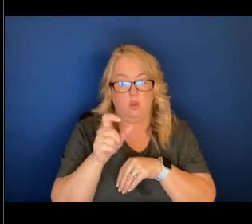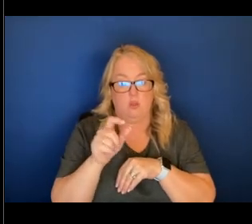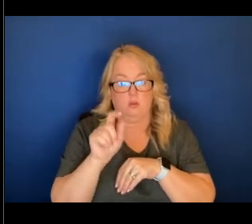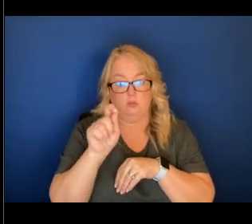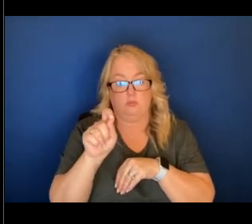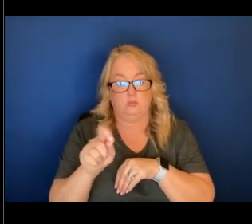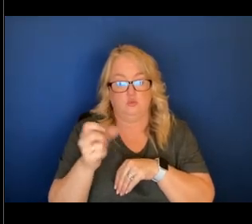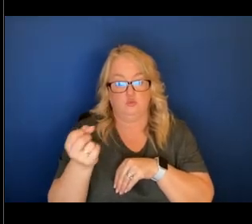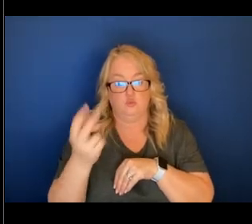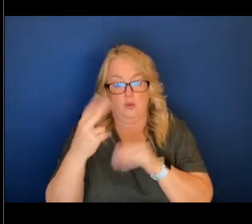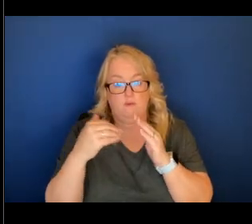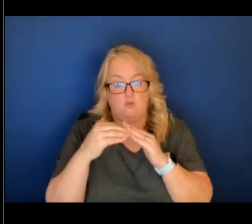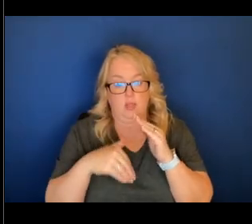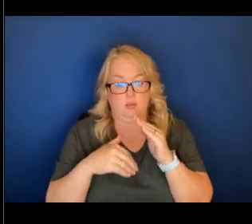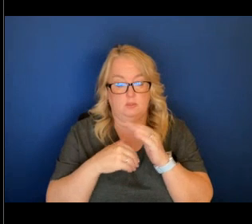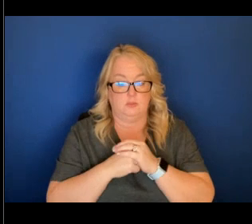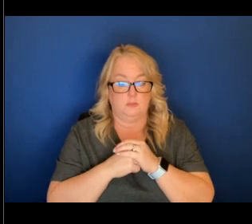less.